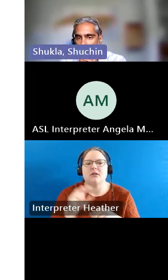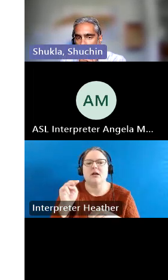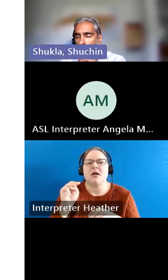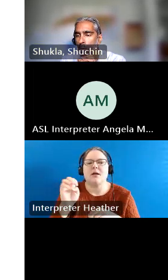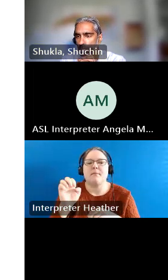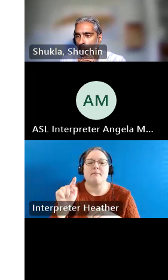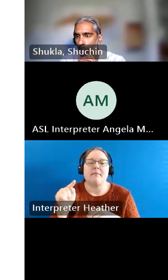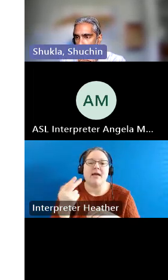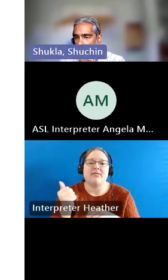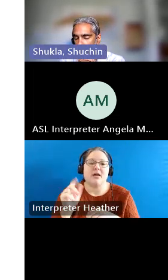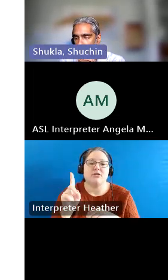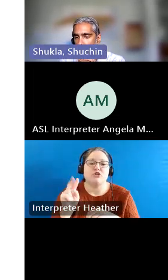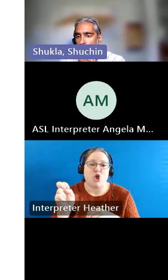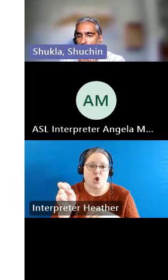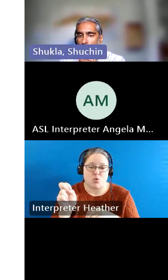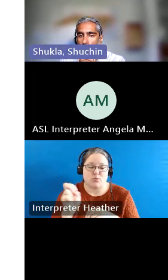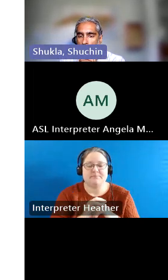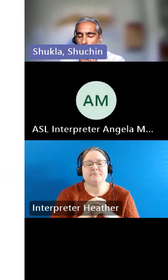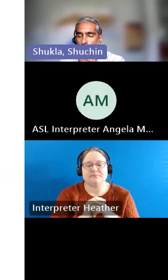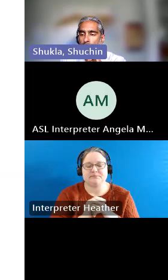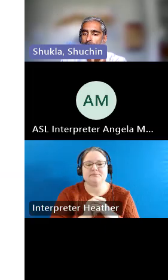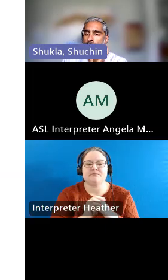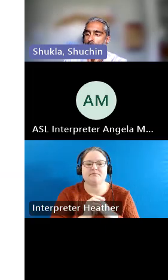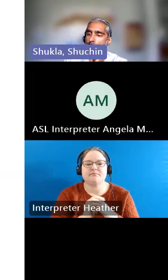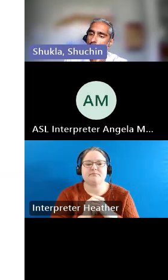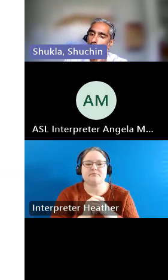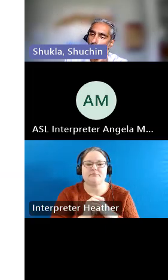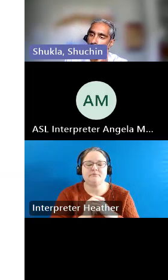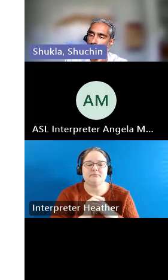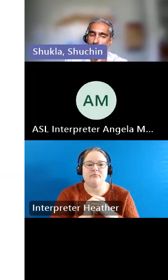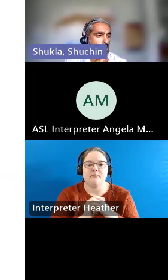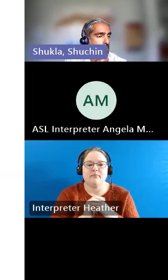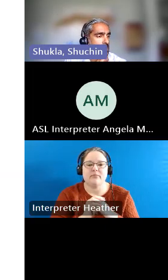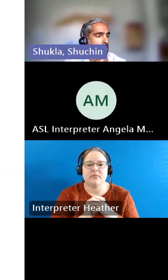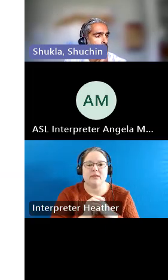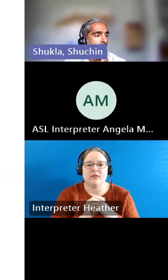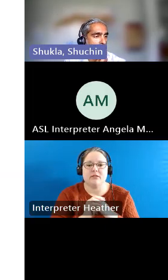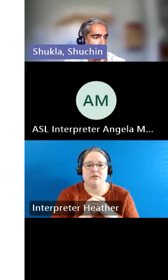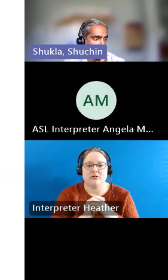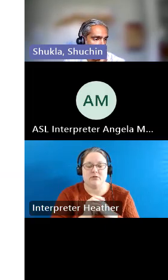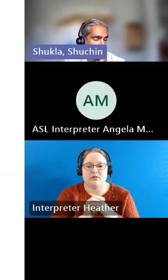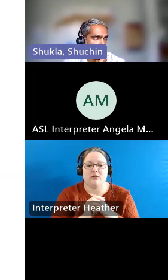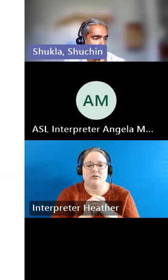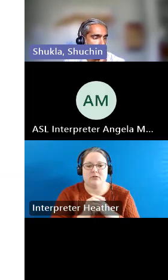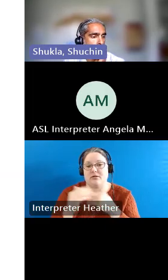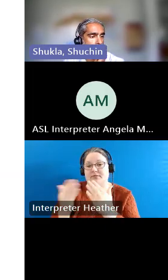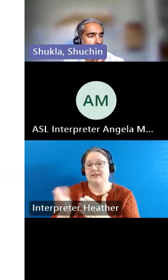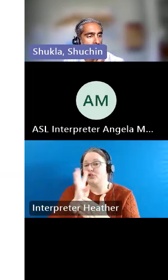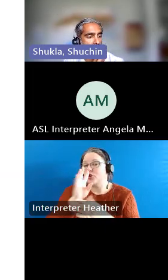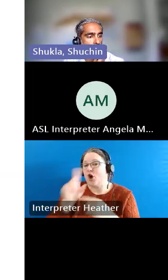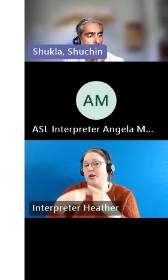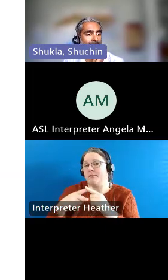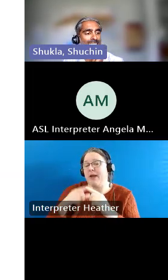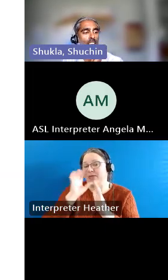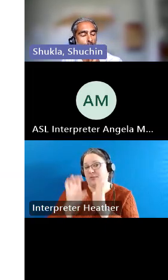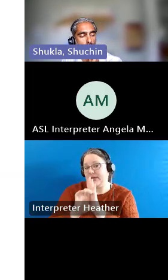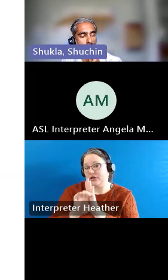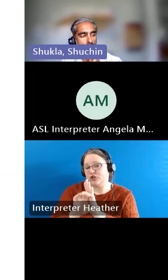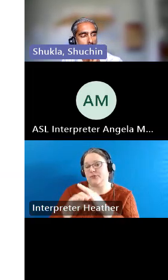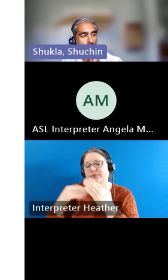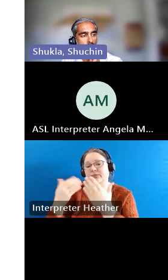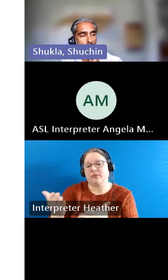Methadone, we'll start with that. Let me orient you to this graph on the right. So on the left and